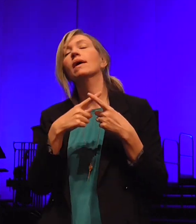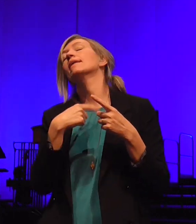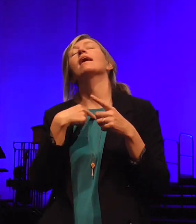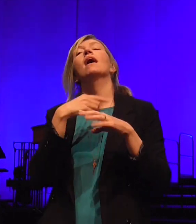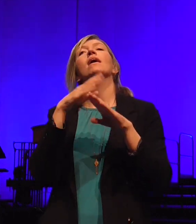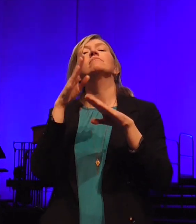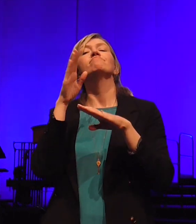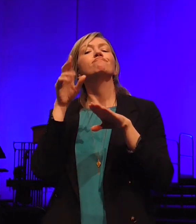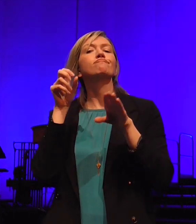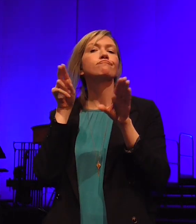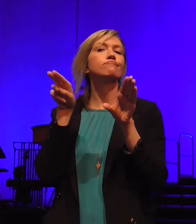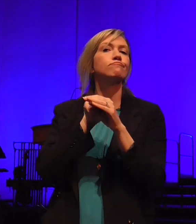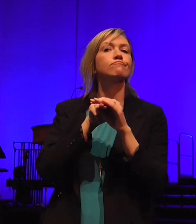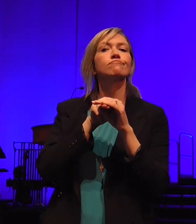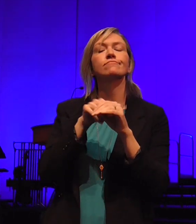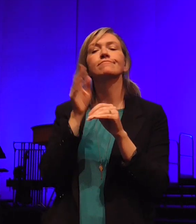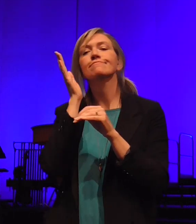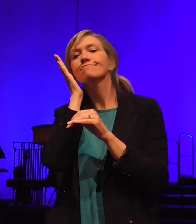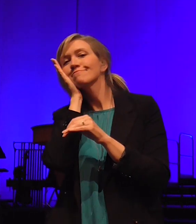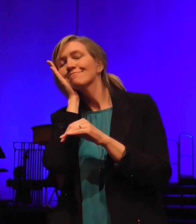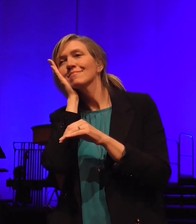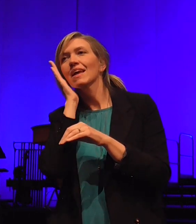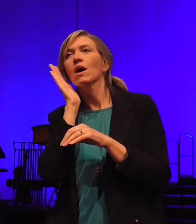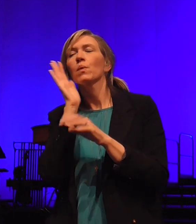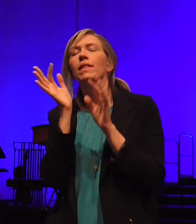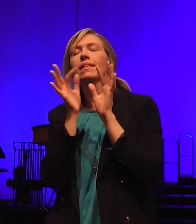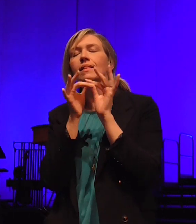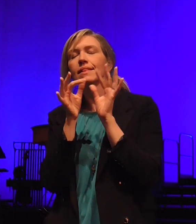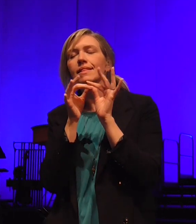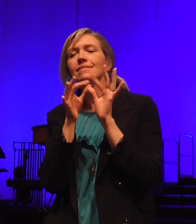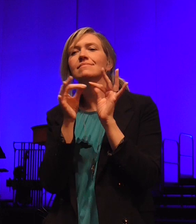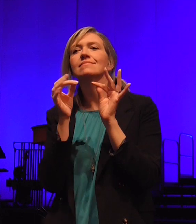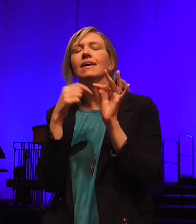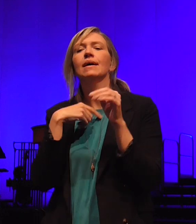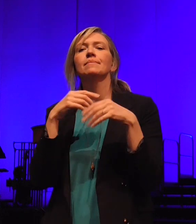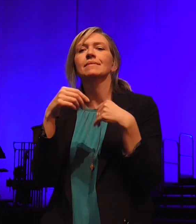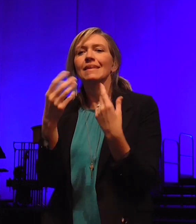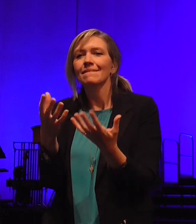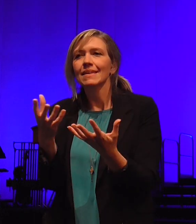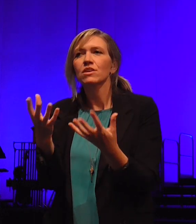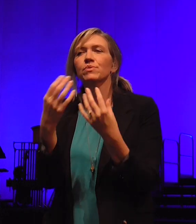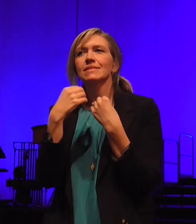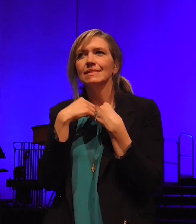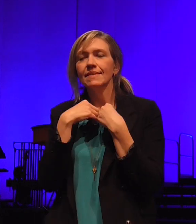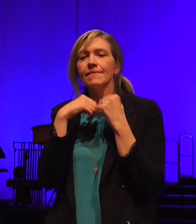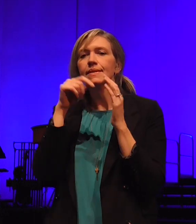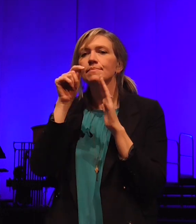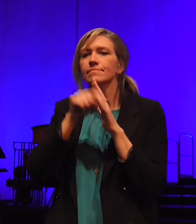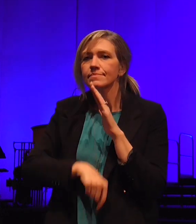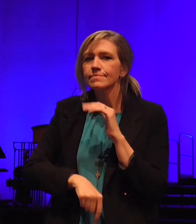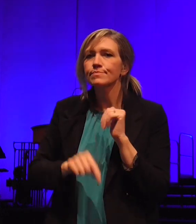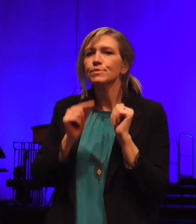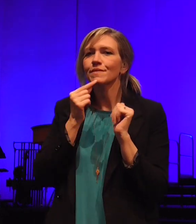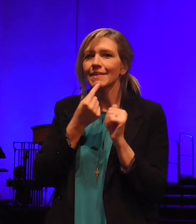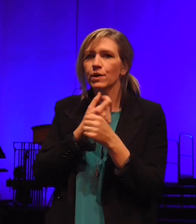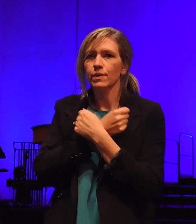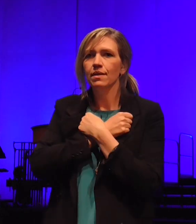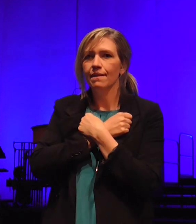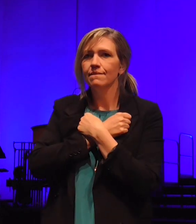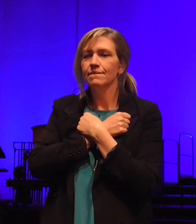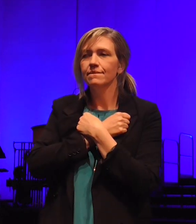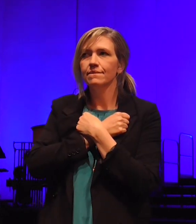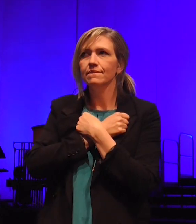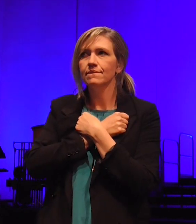put my head on my pillow, I will whisper, I am giving and receiving a profound love.